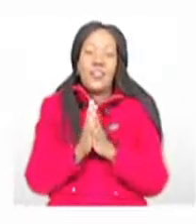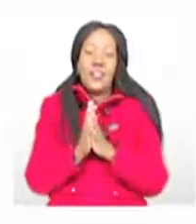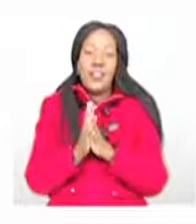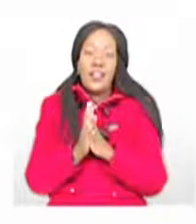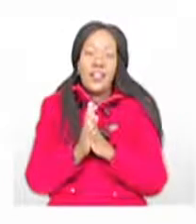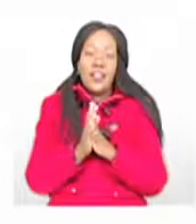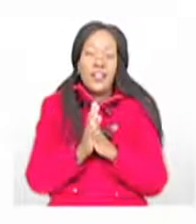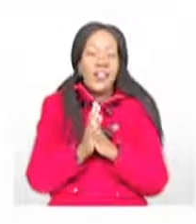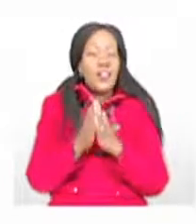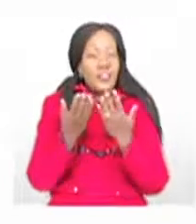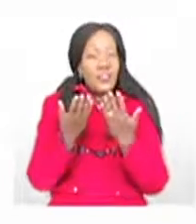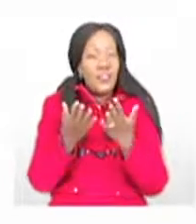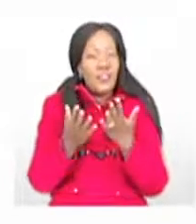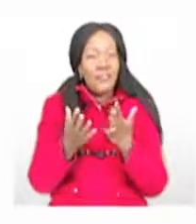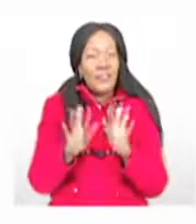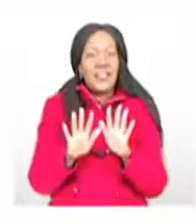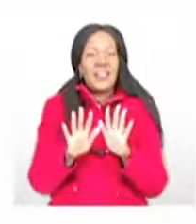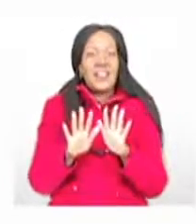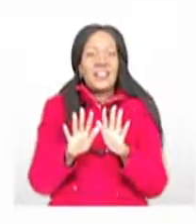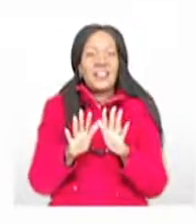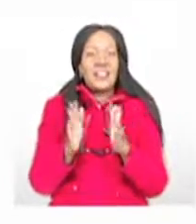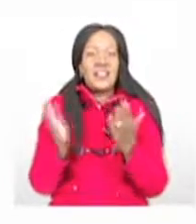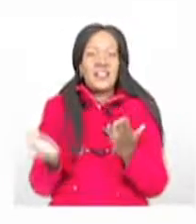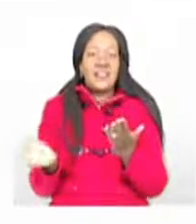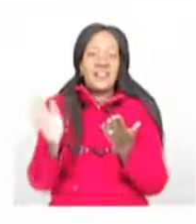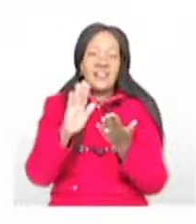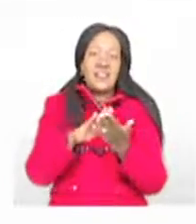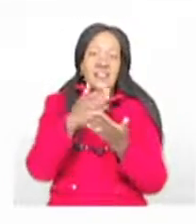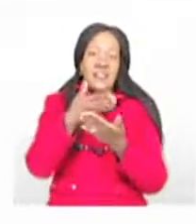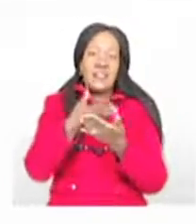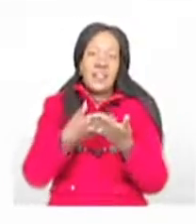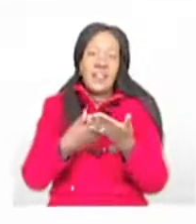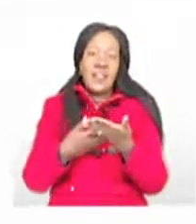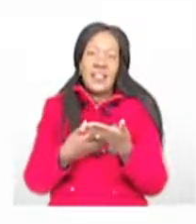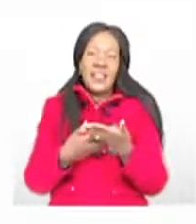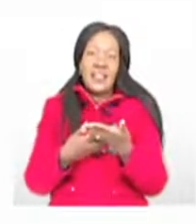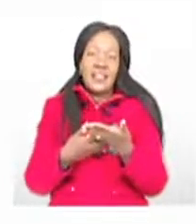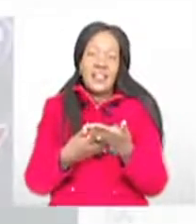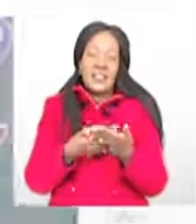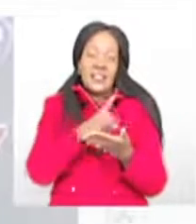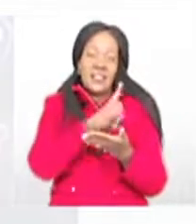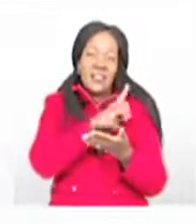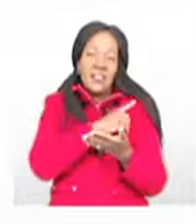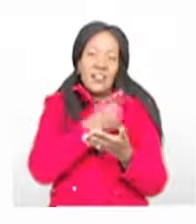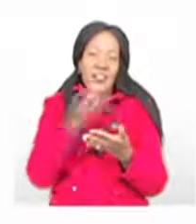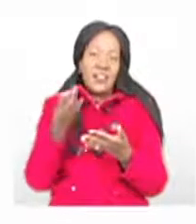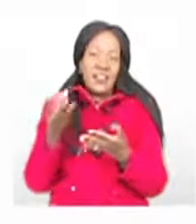Once you have finished, we can turn over to page 17.